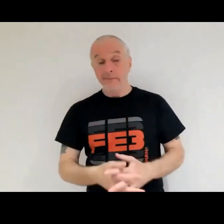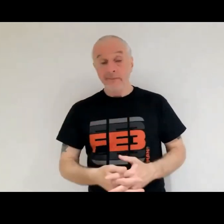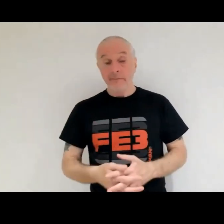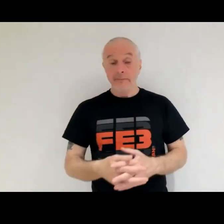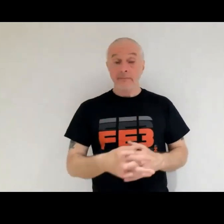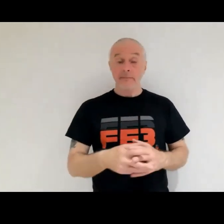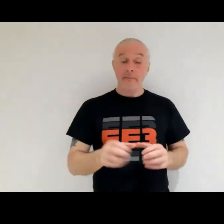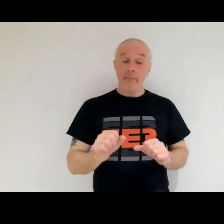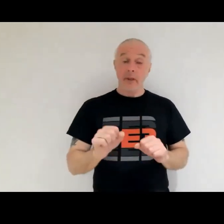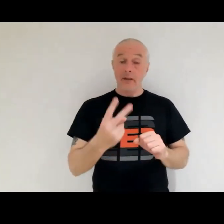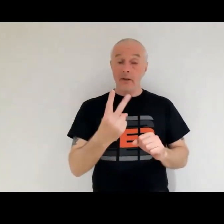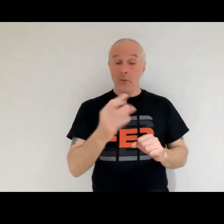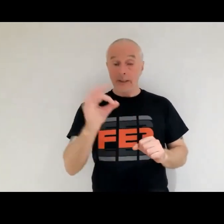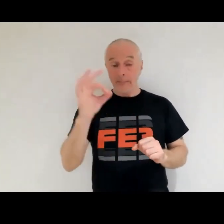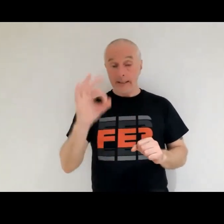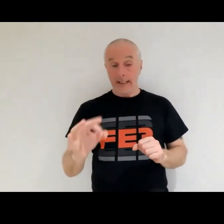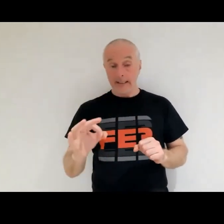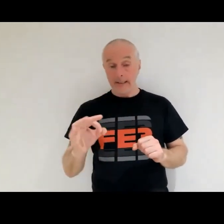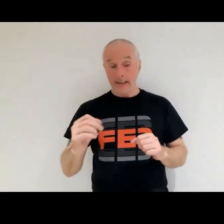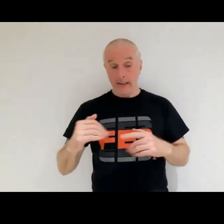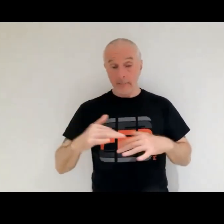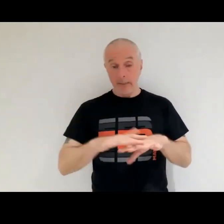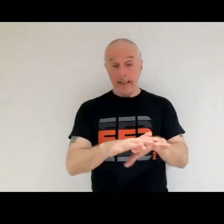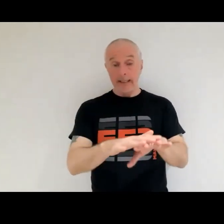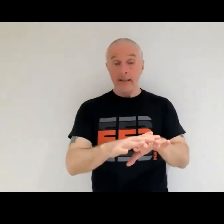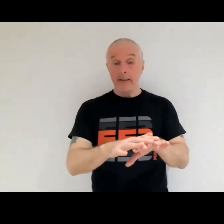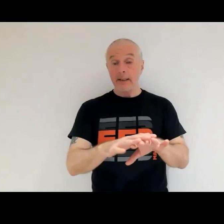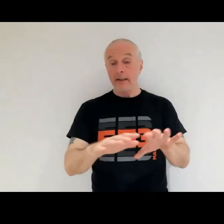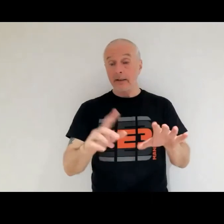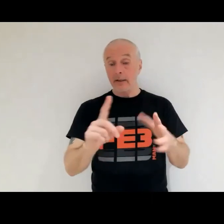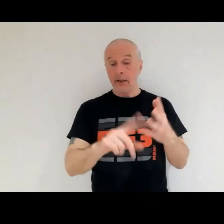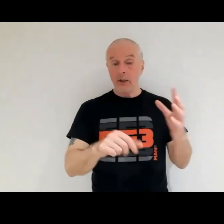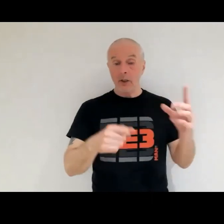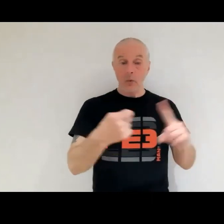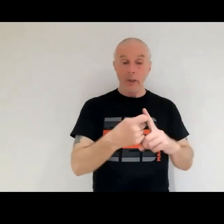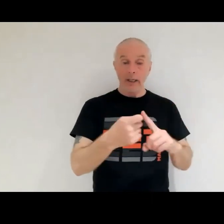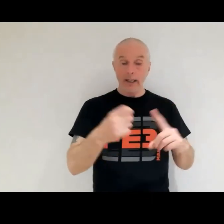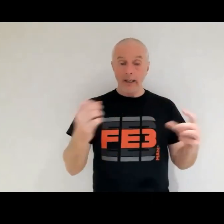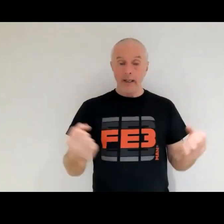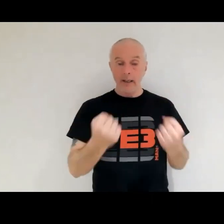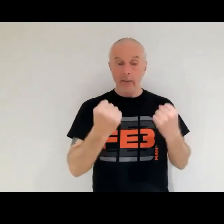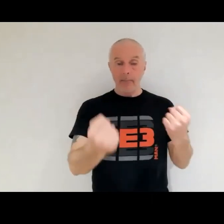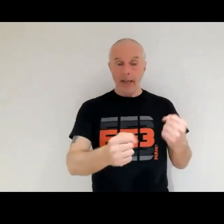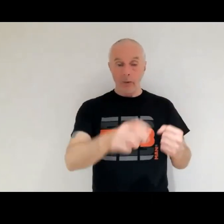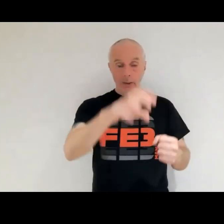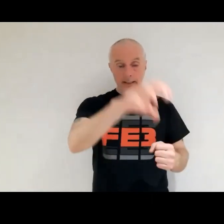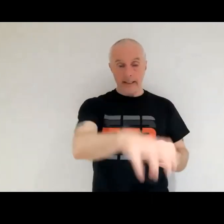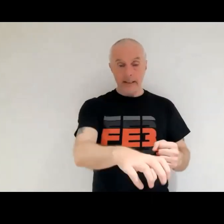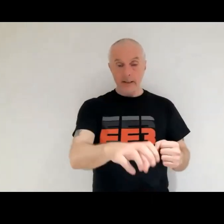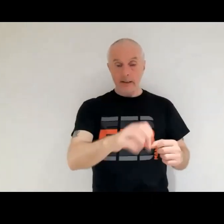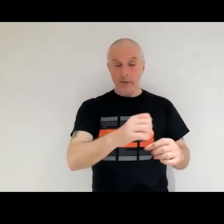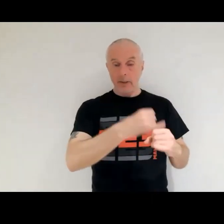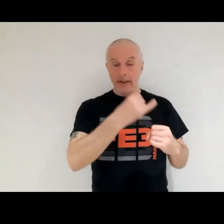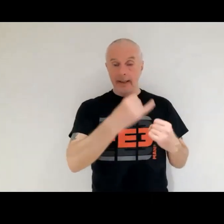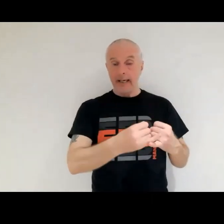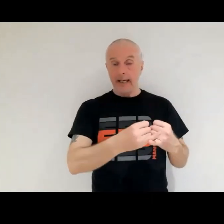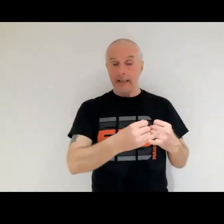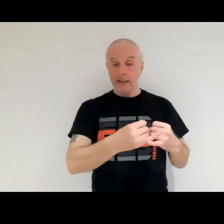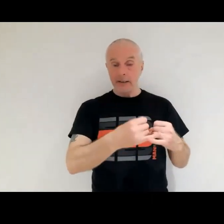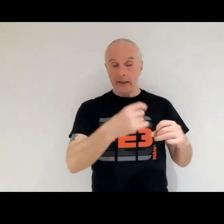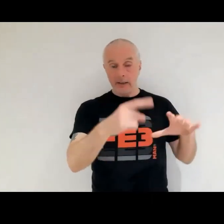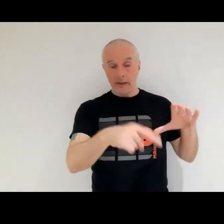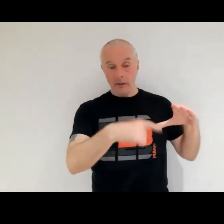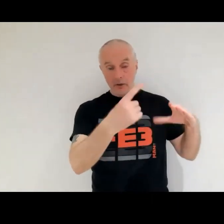20% blend in the UK power stations operating gas turbines driving electrical generation? So is that a potential for